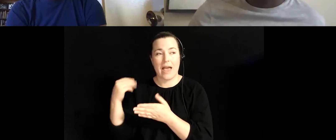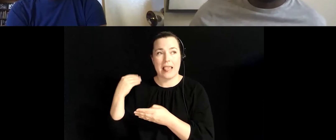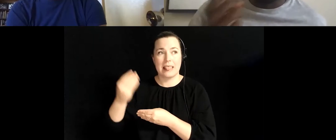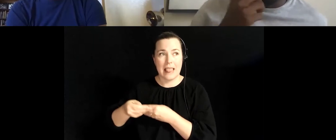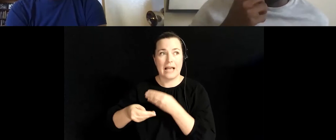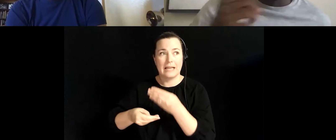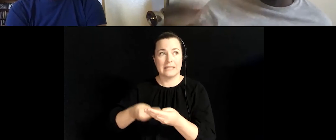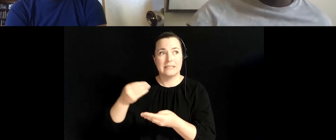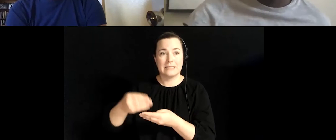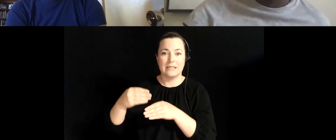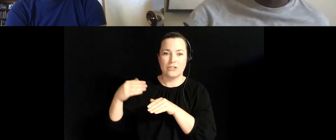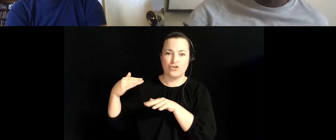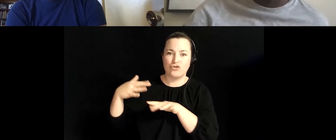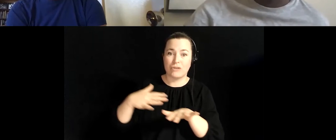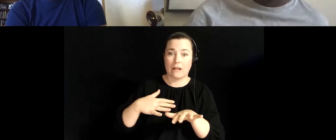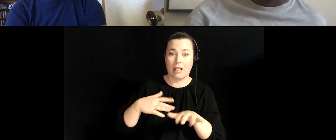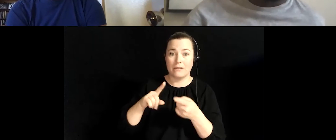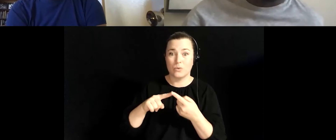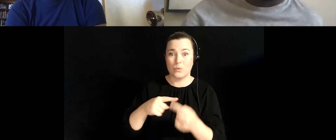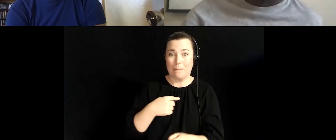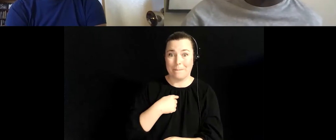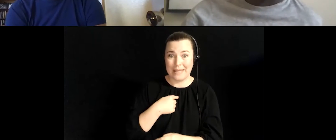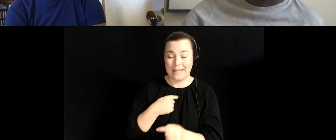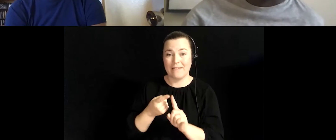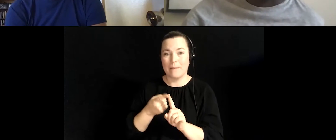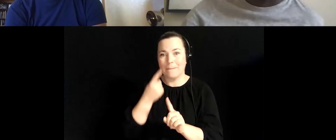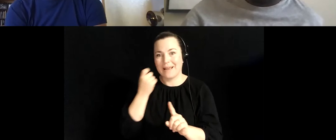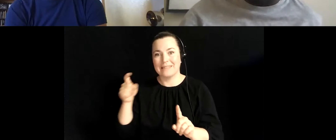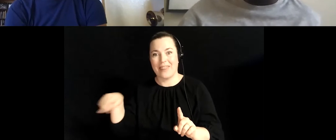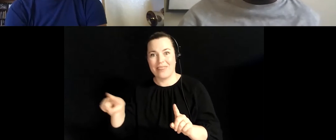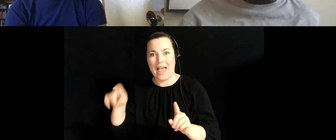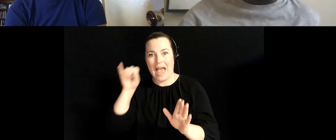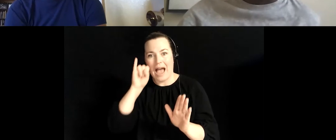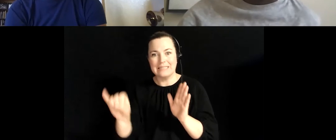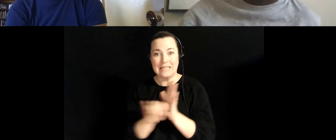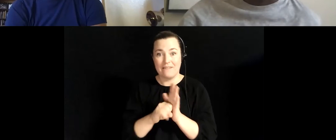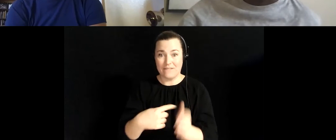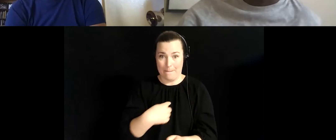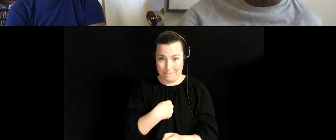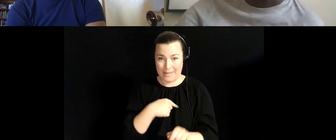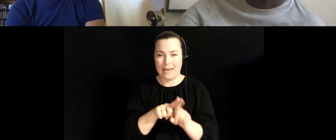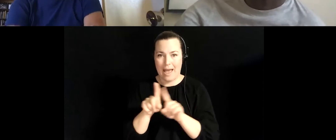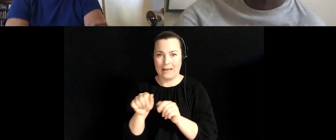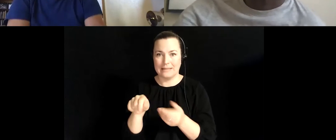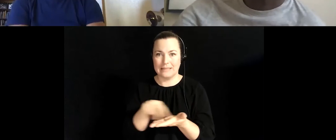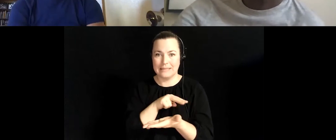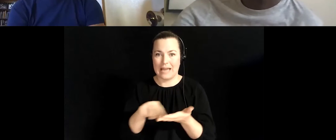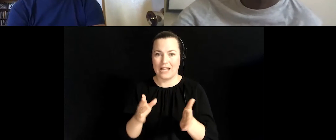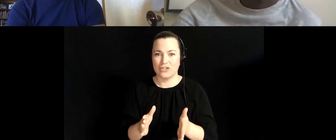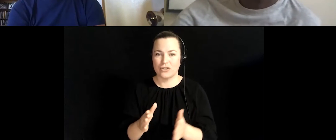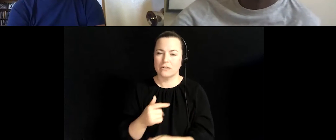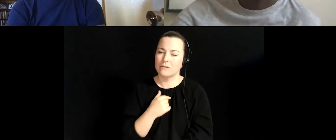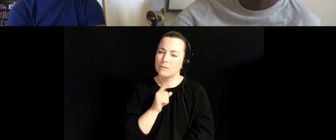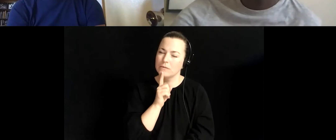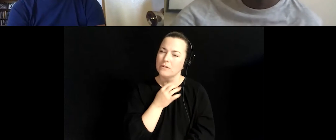trickled to me in them identifying me as a dancer. And so I'm really curious about that, right? Like,